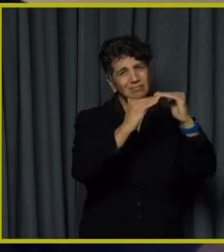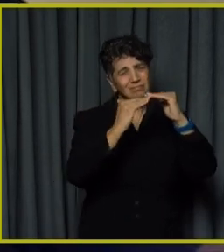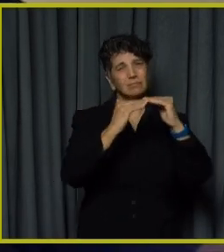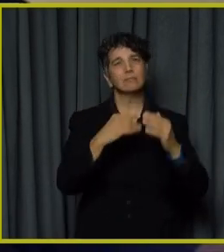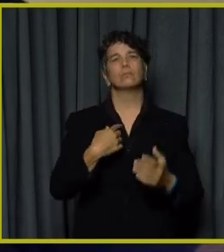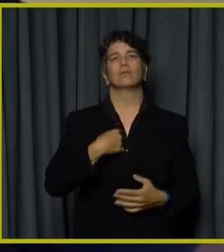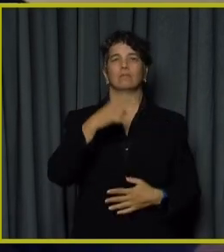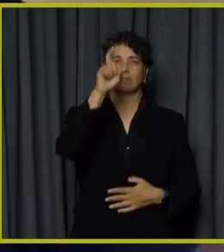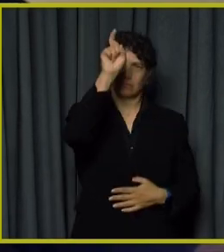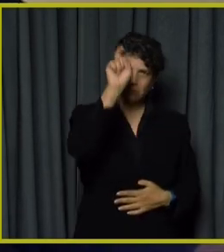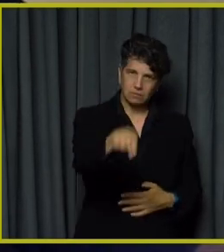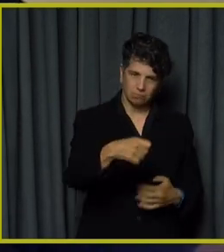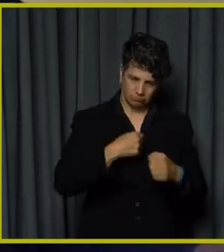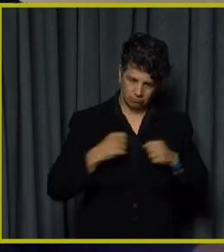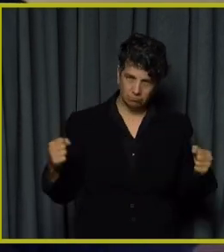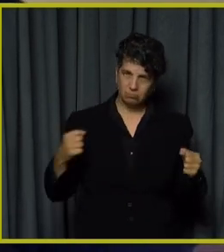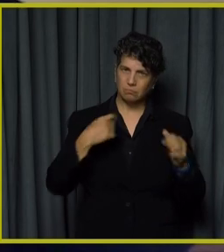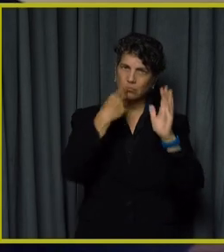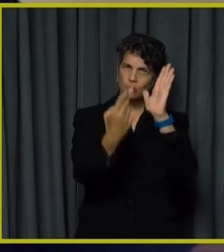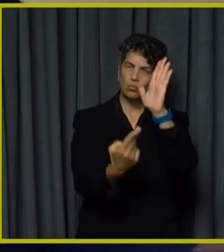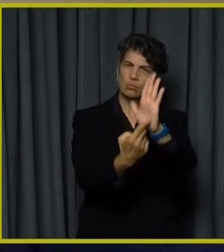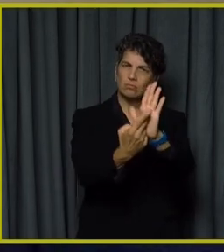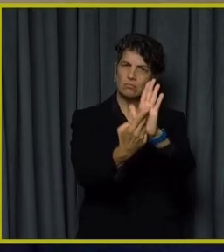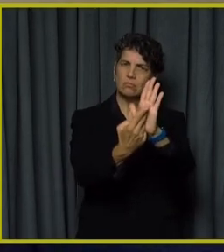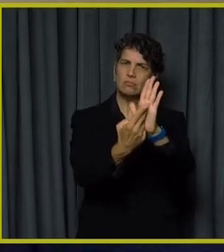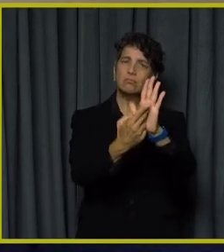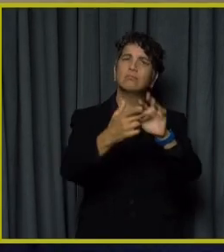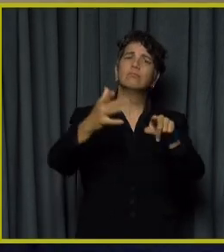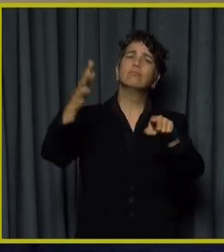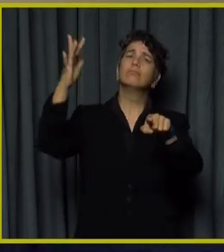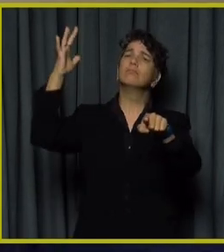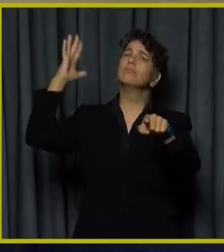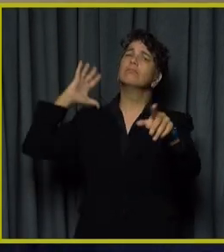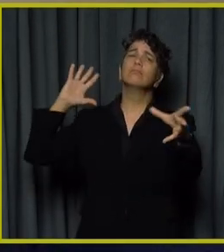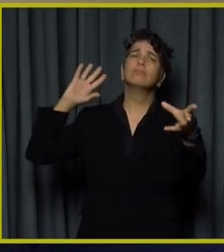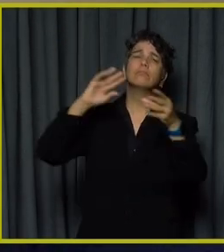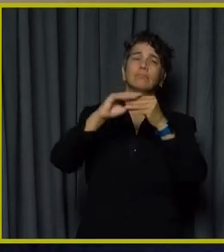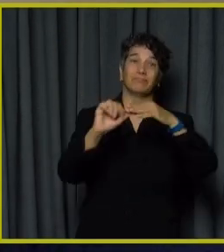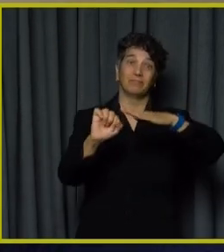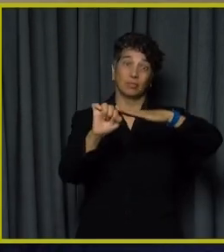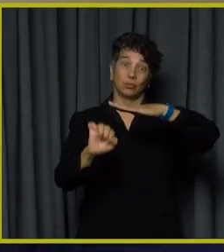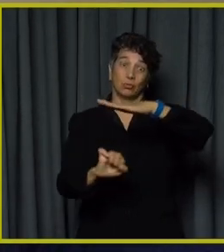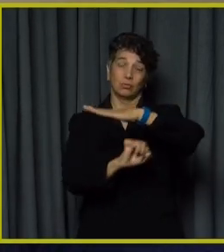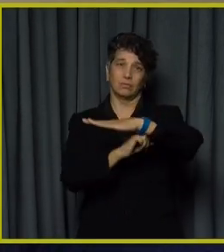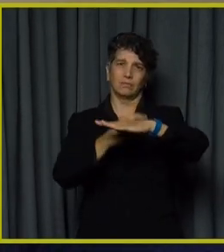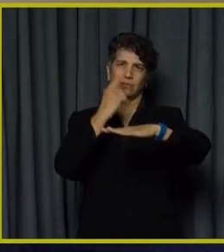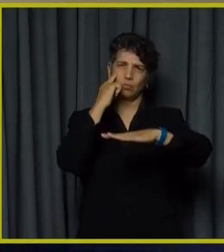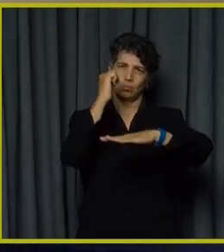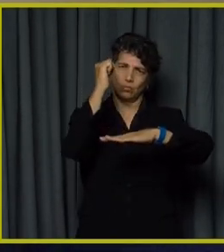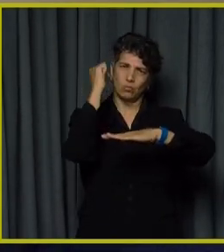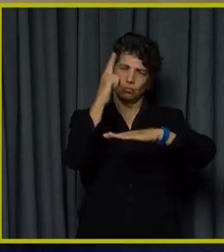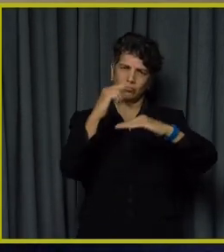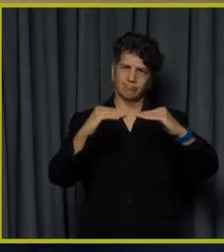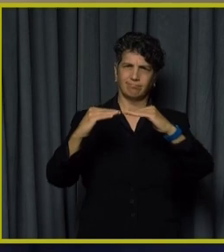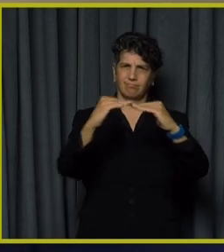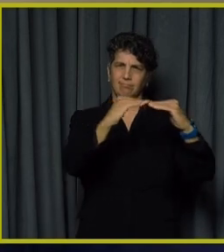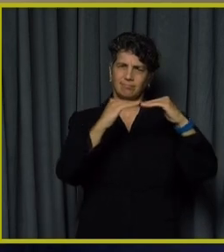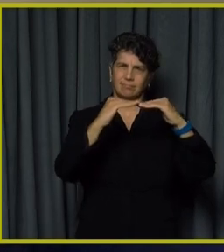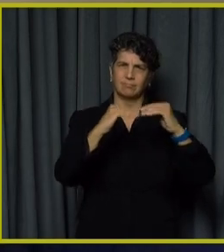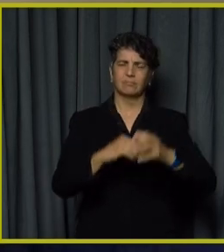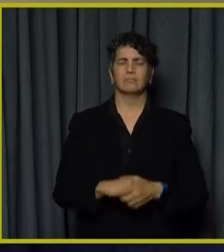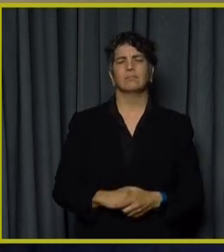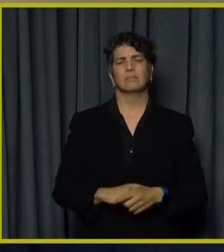a true foundation that will support us all. This is why we are changing the narrative. We won't be